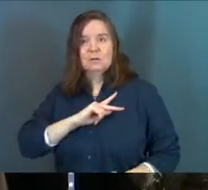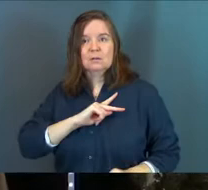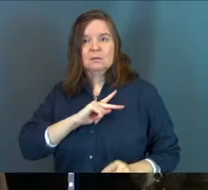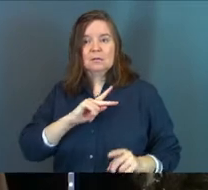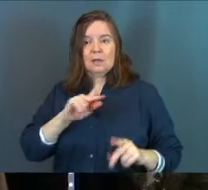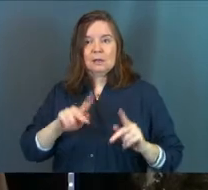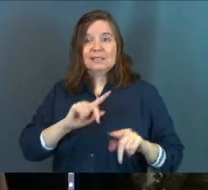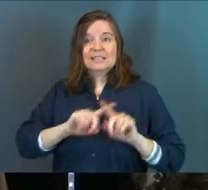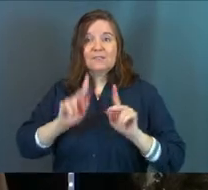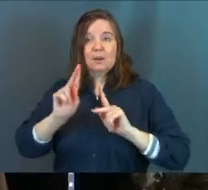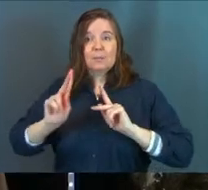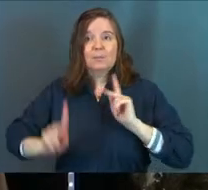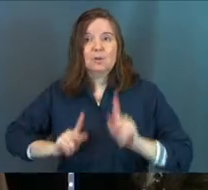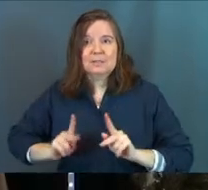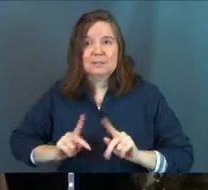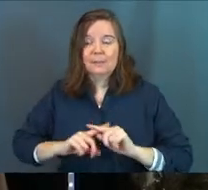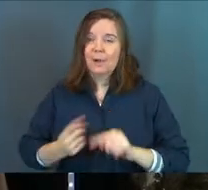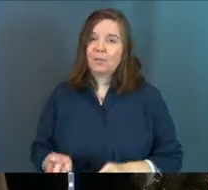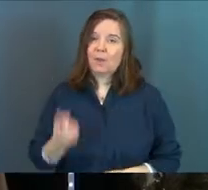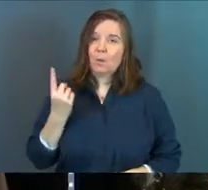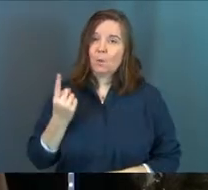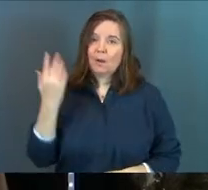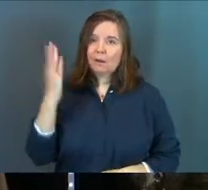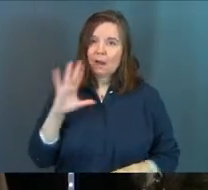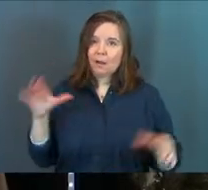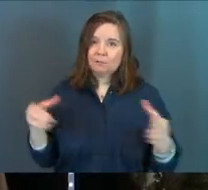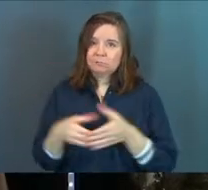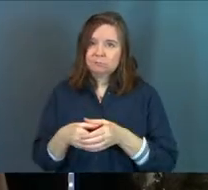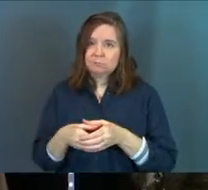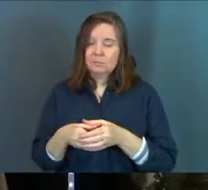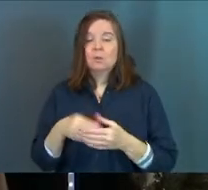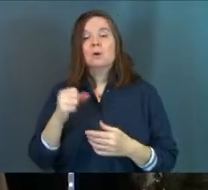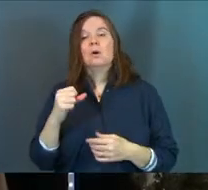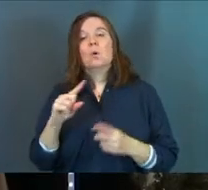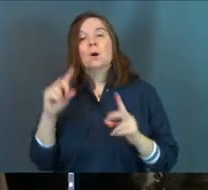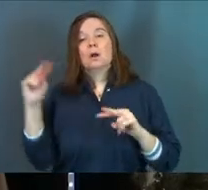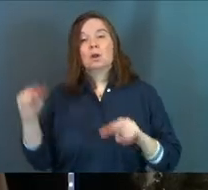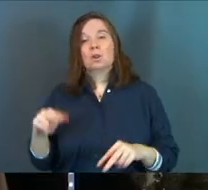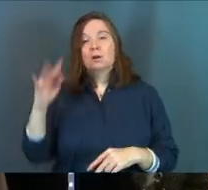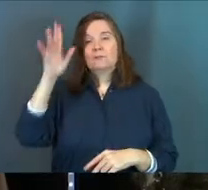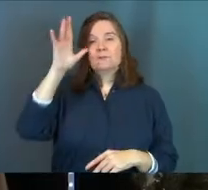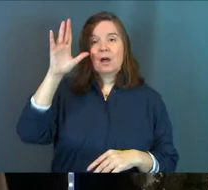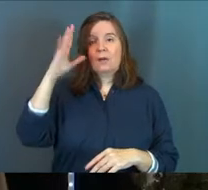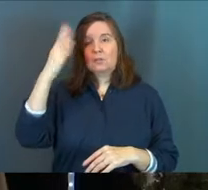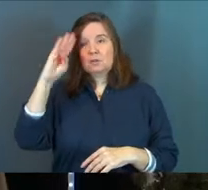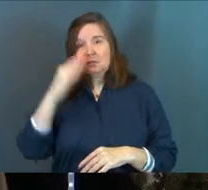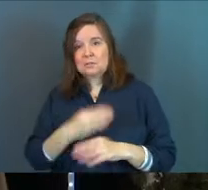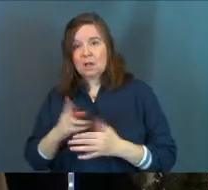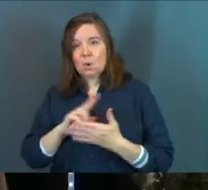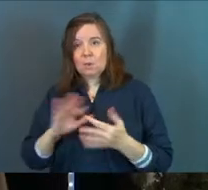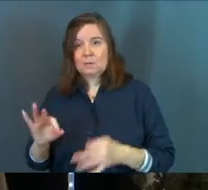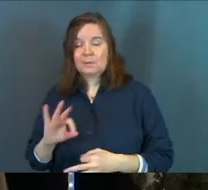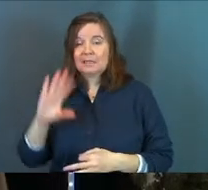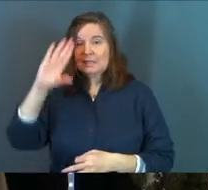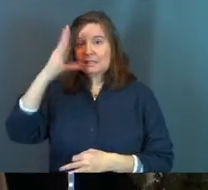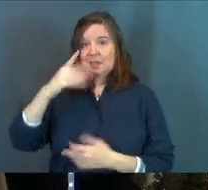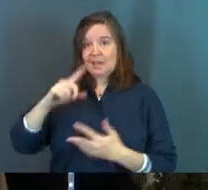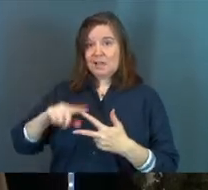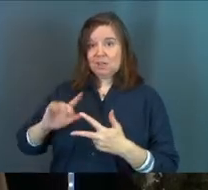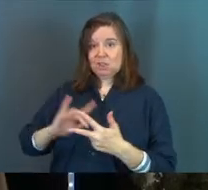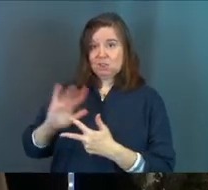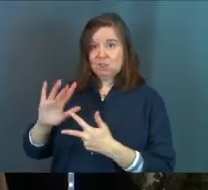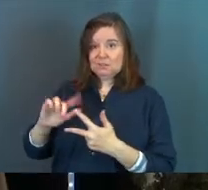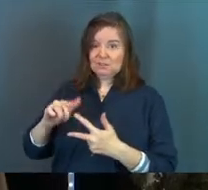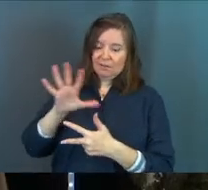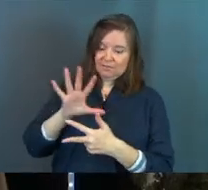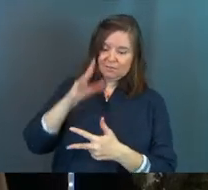different persons, but they're one God. So when I look at Father, Son, and Holy Spirit, Son is Jesus, right? Father is